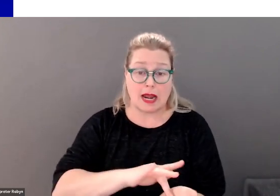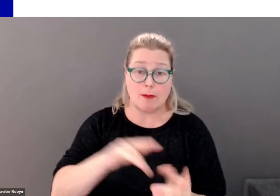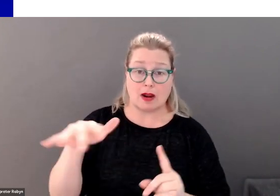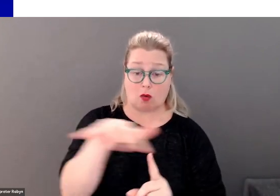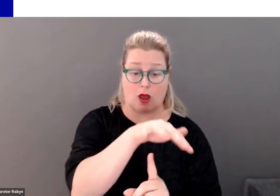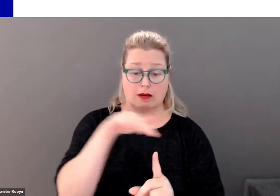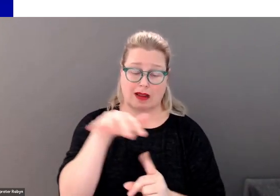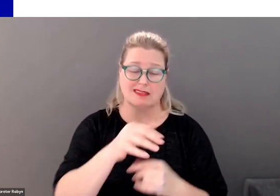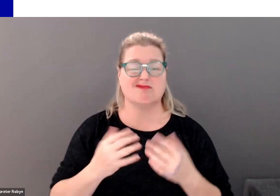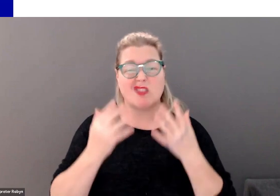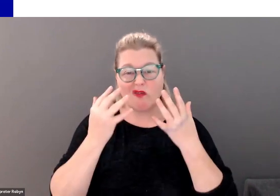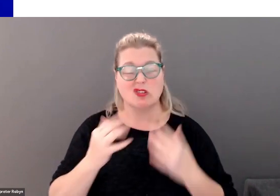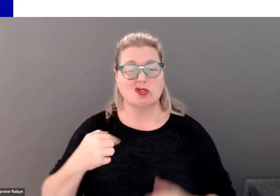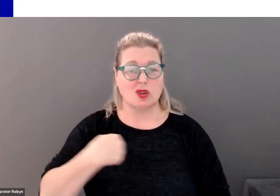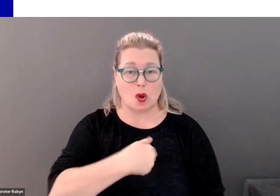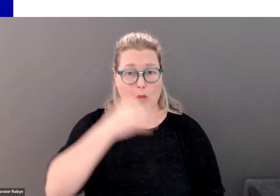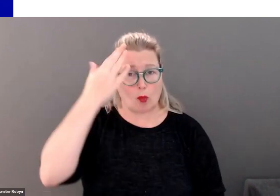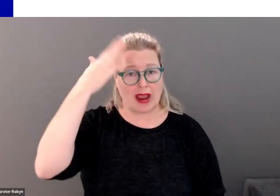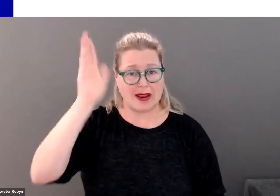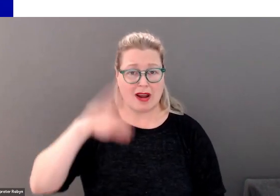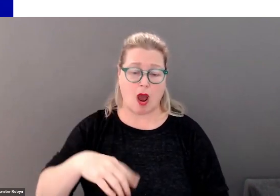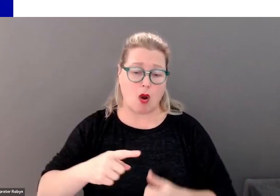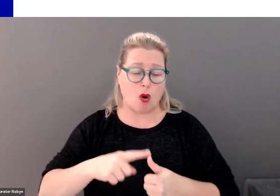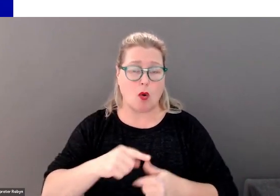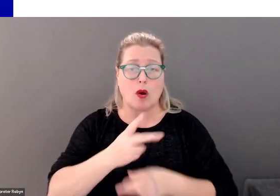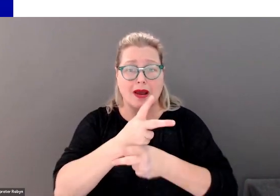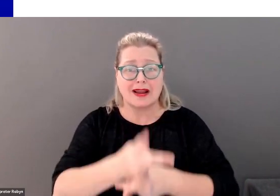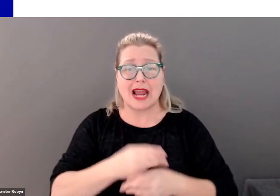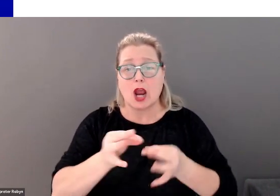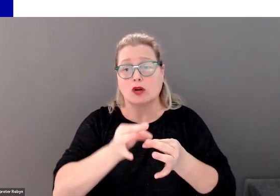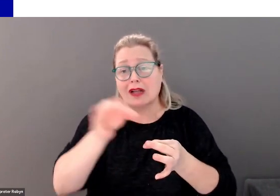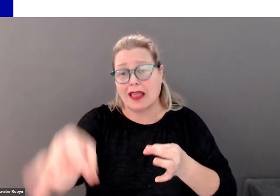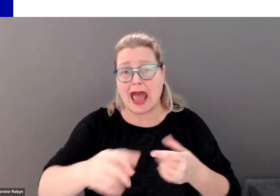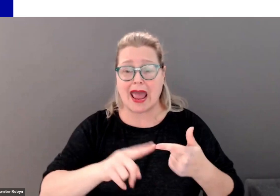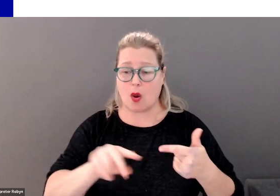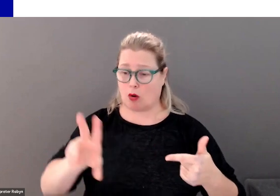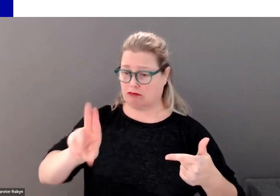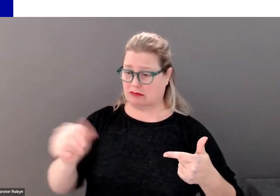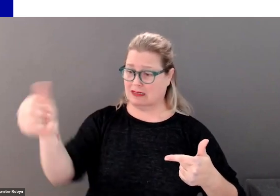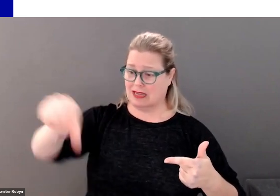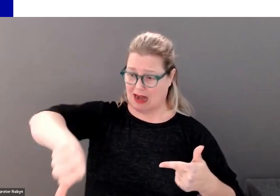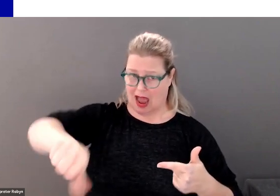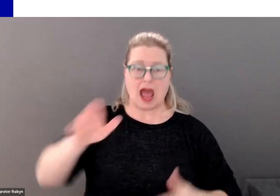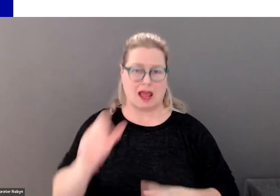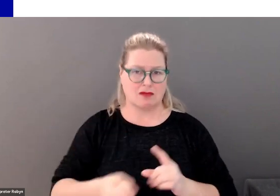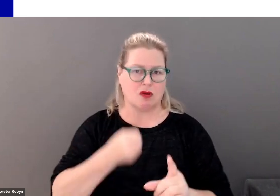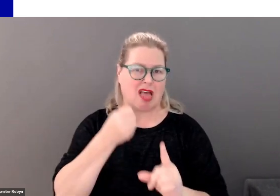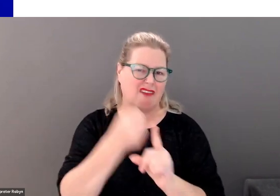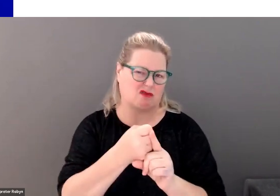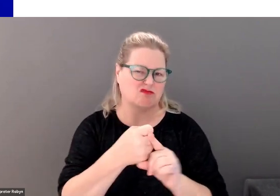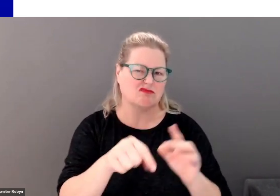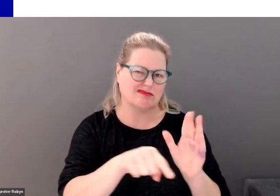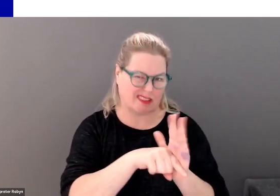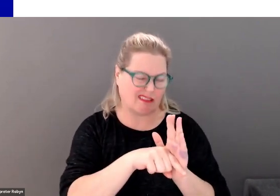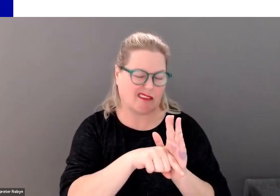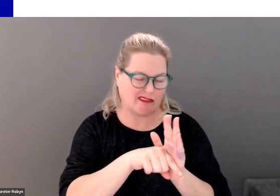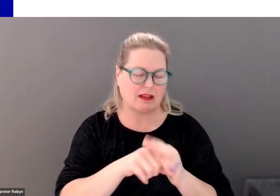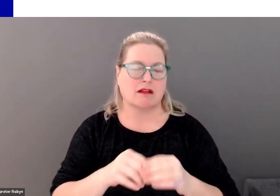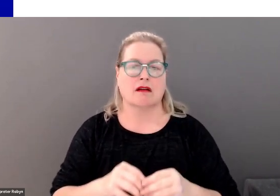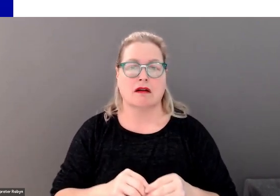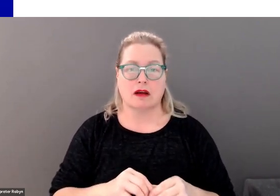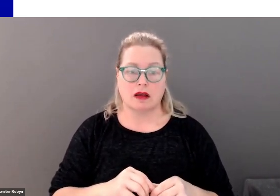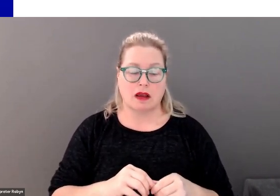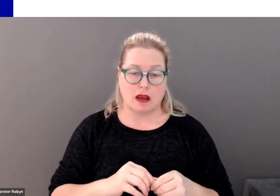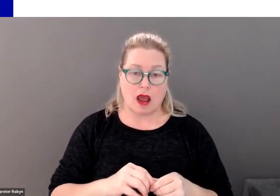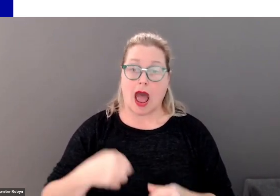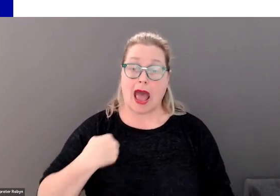we unfortunately know that denials or delay of care based on discrimination can have life and death consequences. As we discussed at some length in the